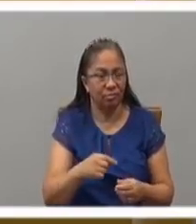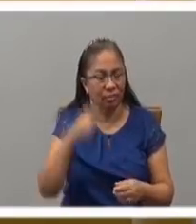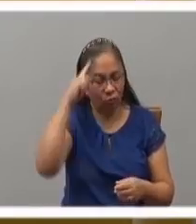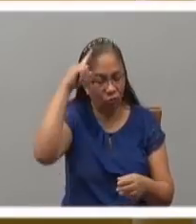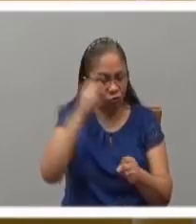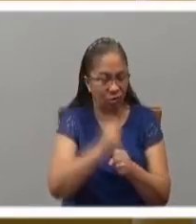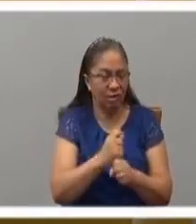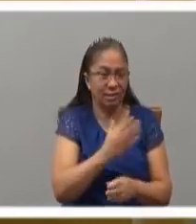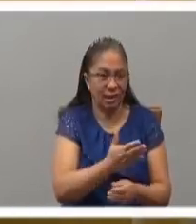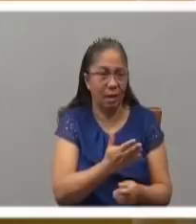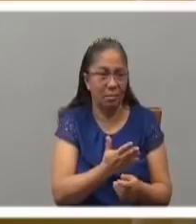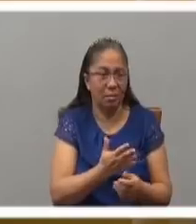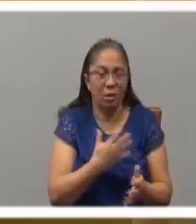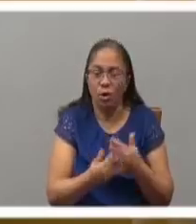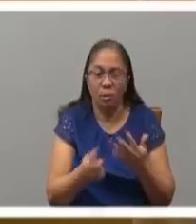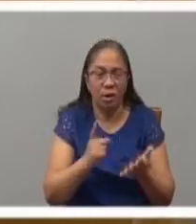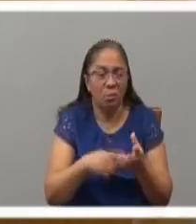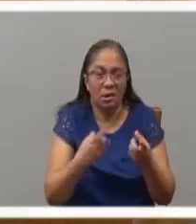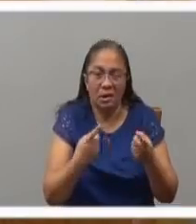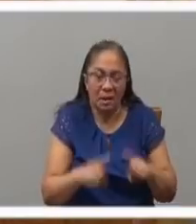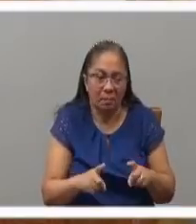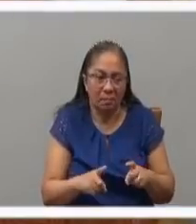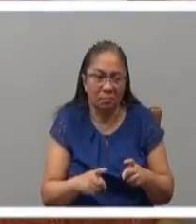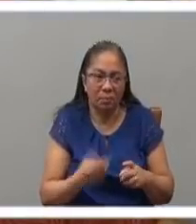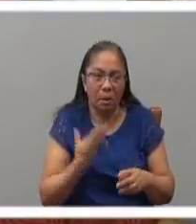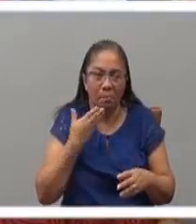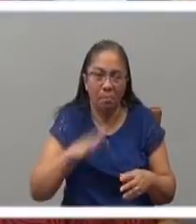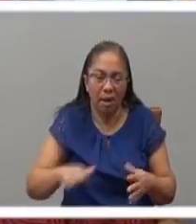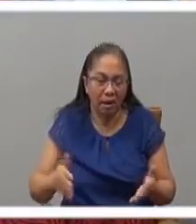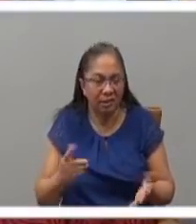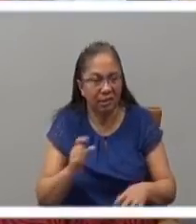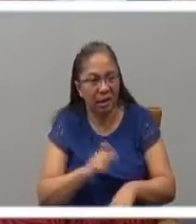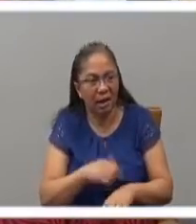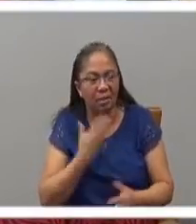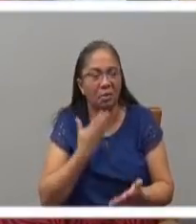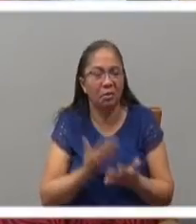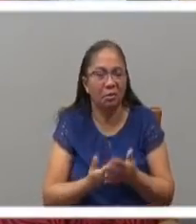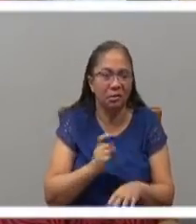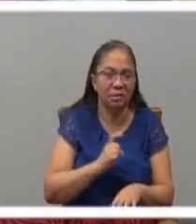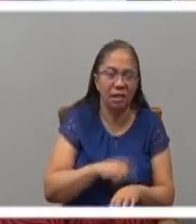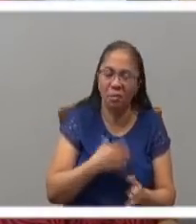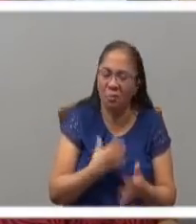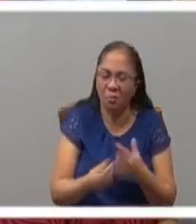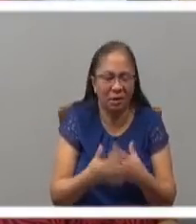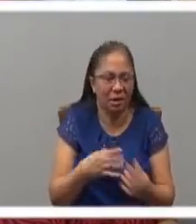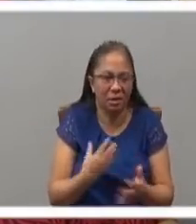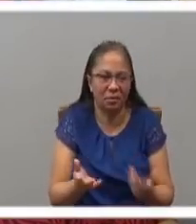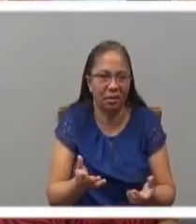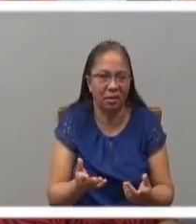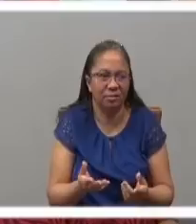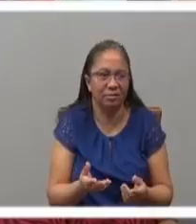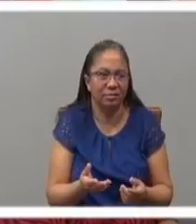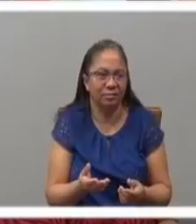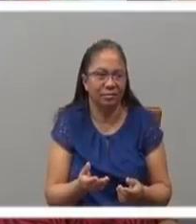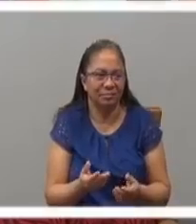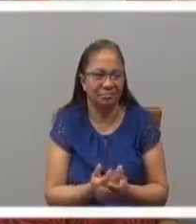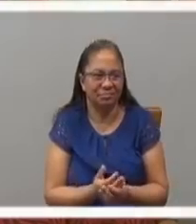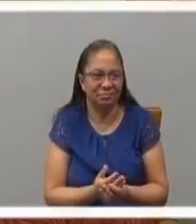you in good times and in bad, in sickness and in health, for richer